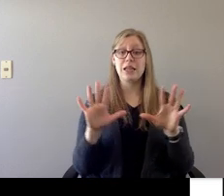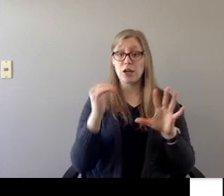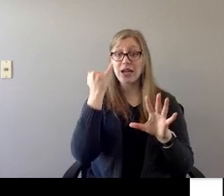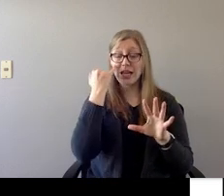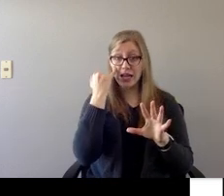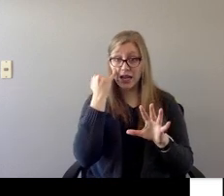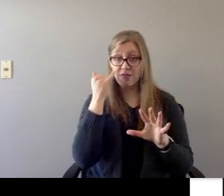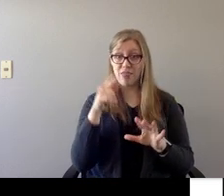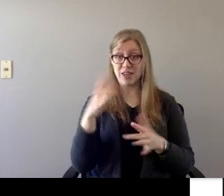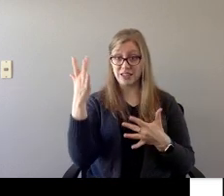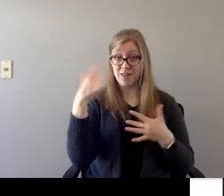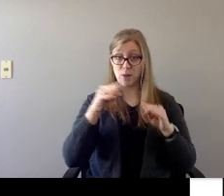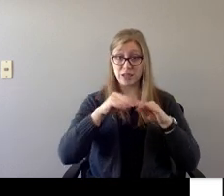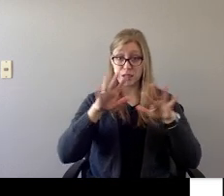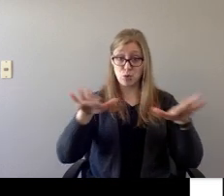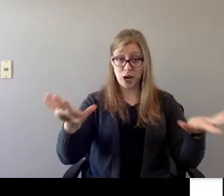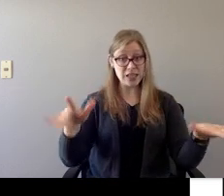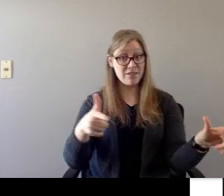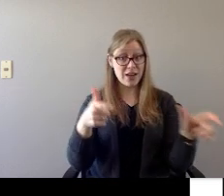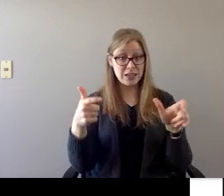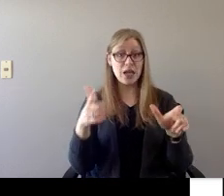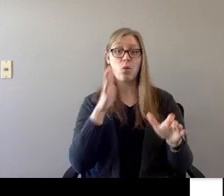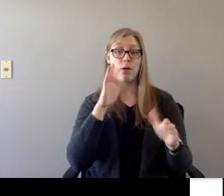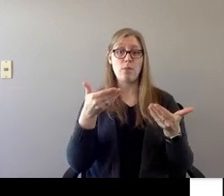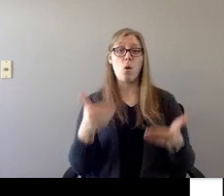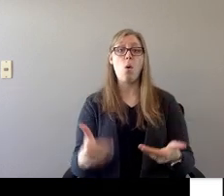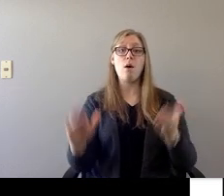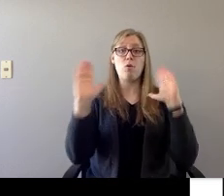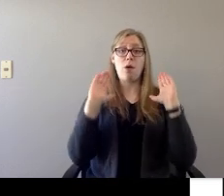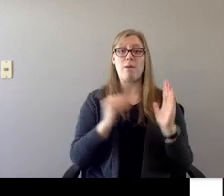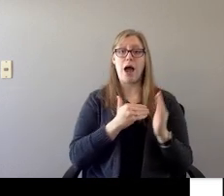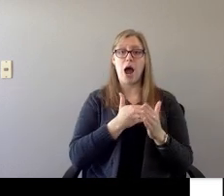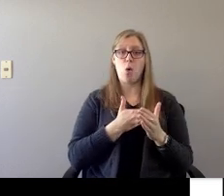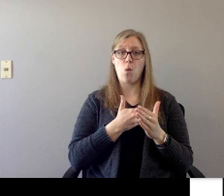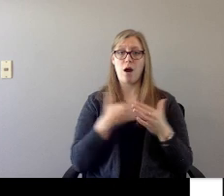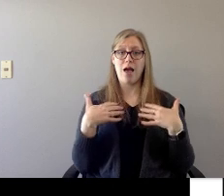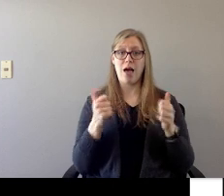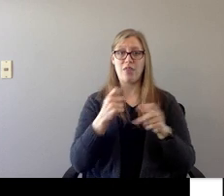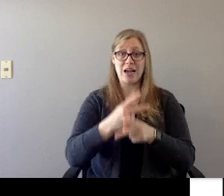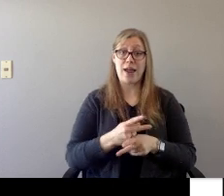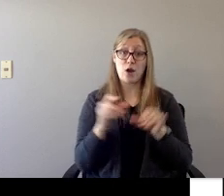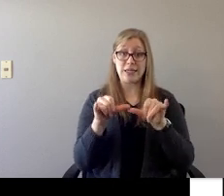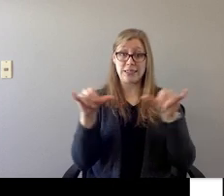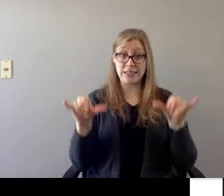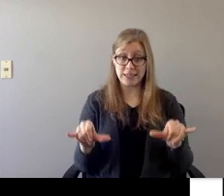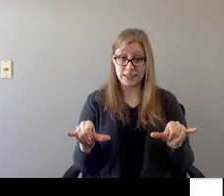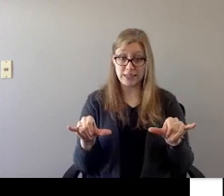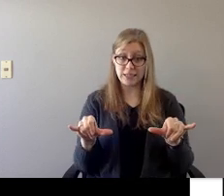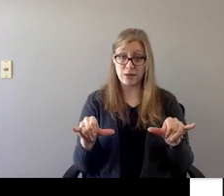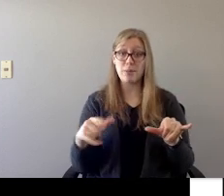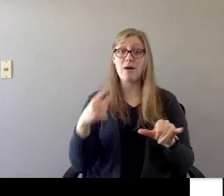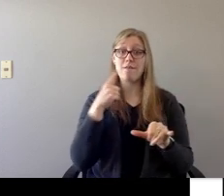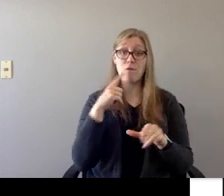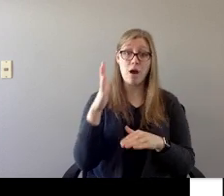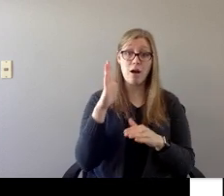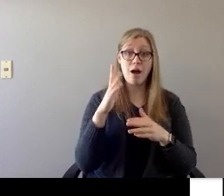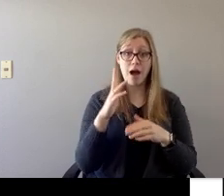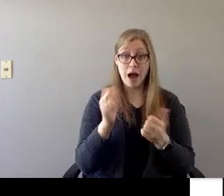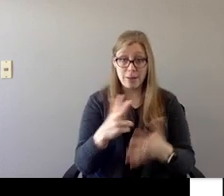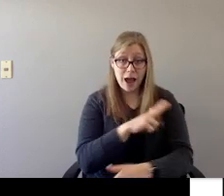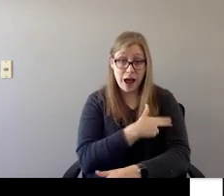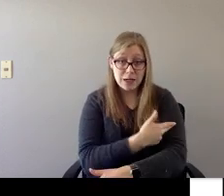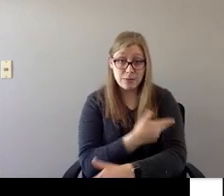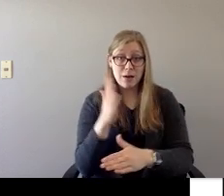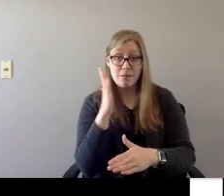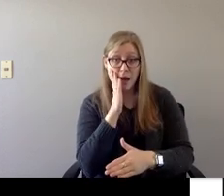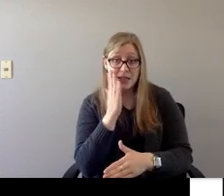overwhelm our healthcare system in terms of availability of hospital beds and the availability of ventilators. So it's crucially important to slow